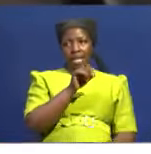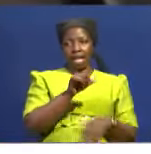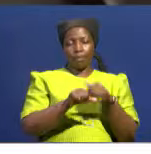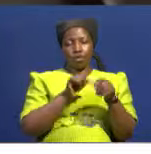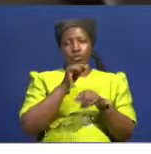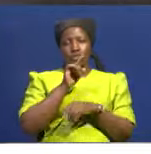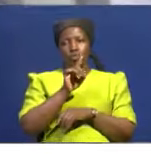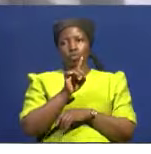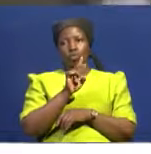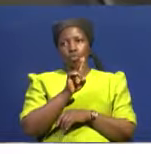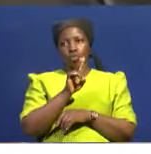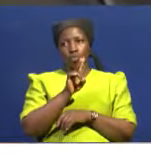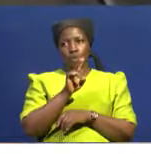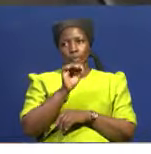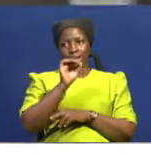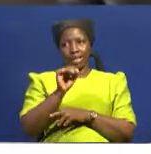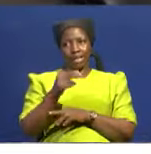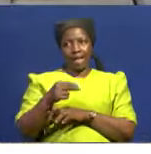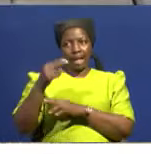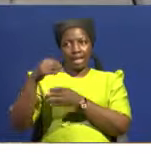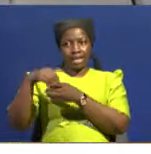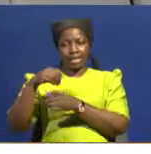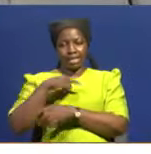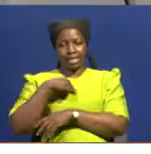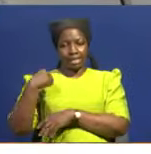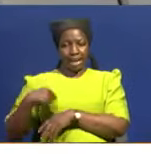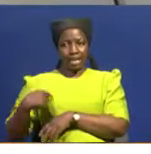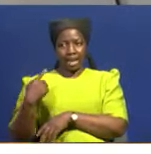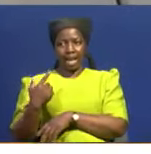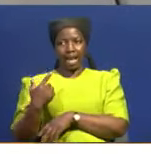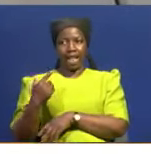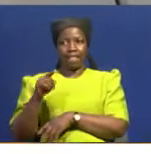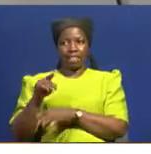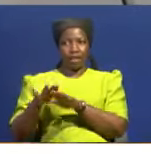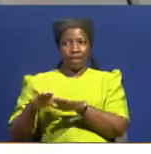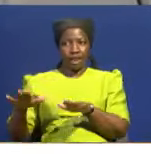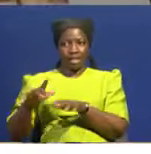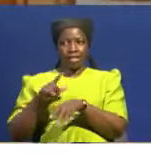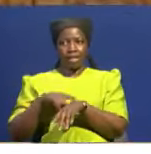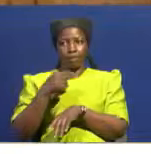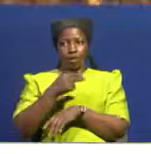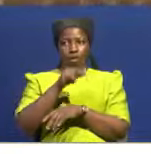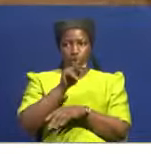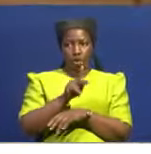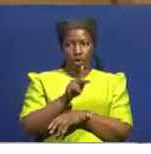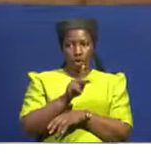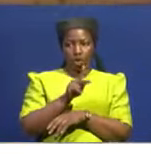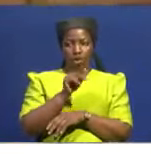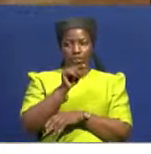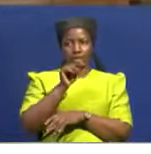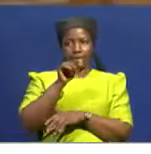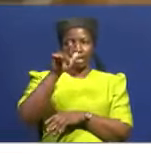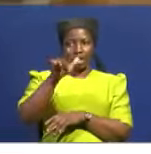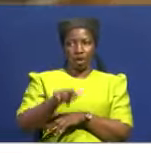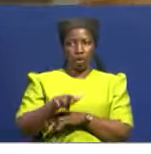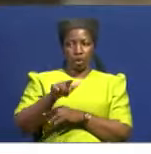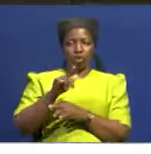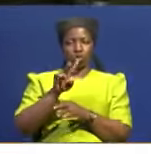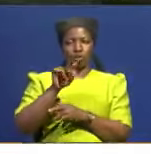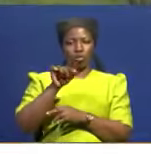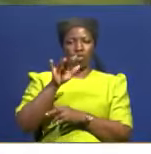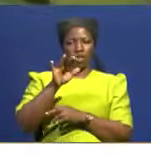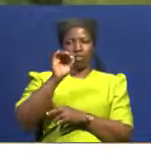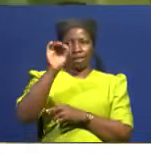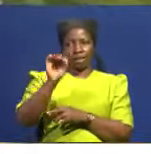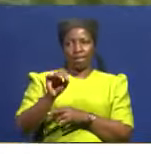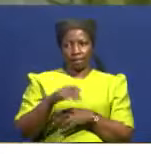1% higher. In mainland China, the Shanghai Composite Index was flat, while Hong Kong's Hang Seng was down by around